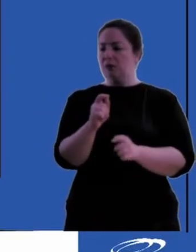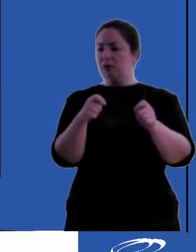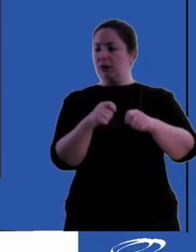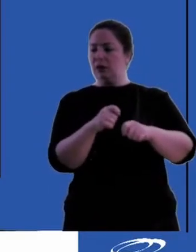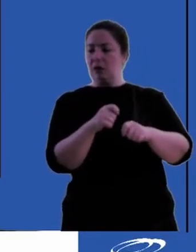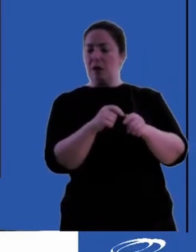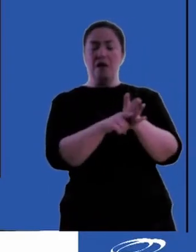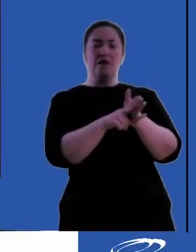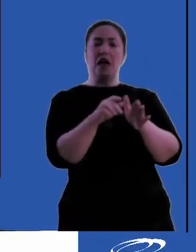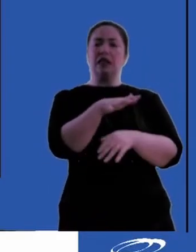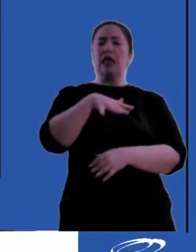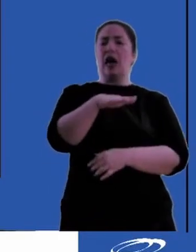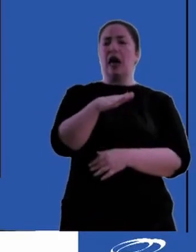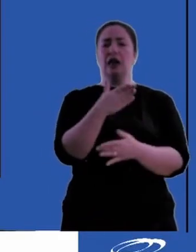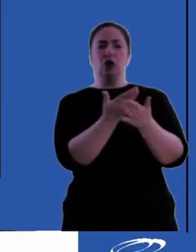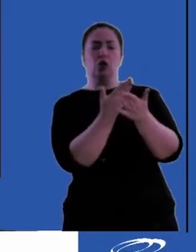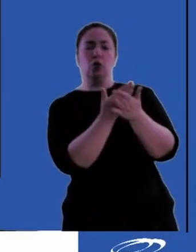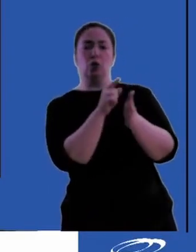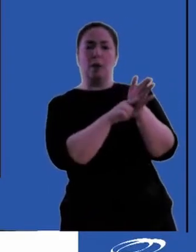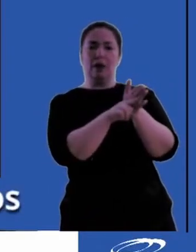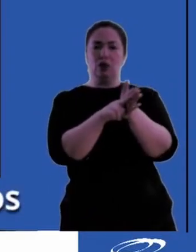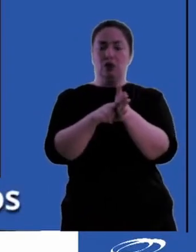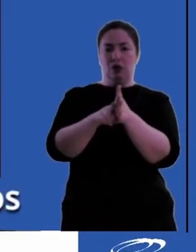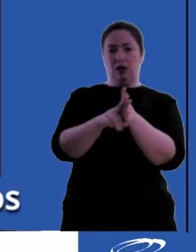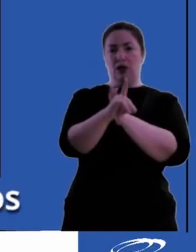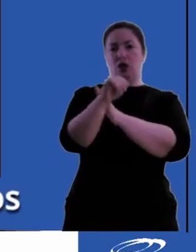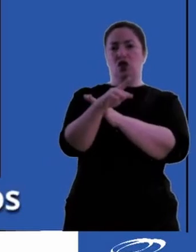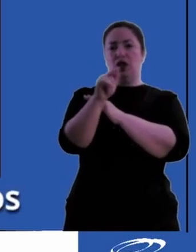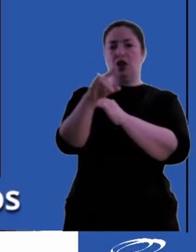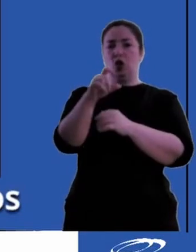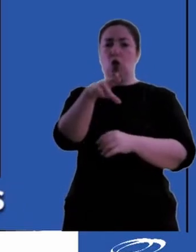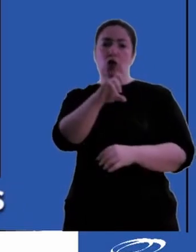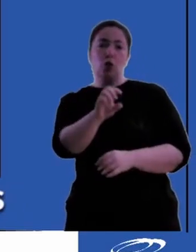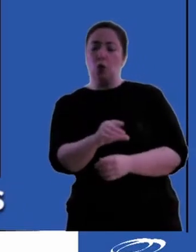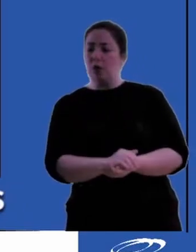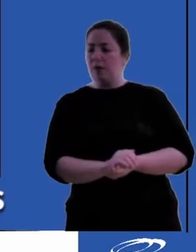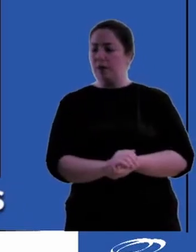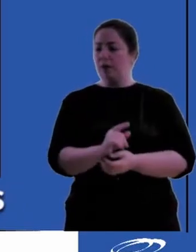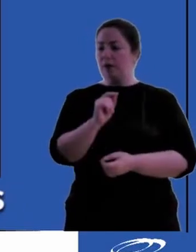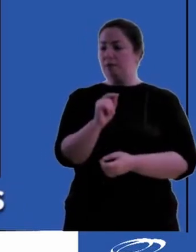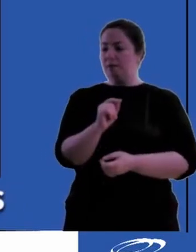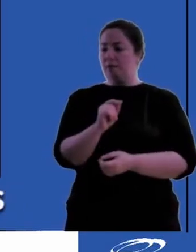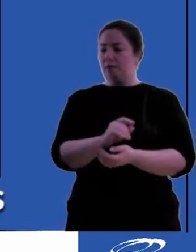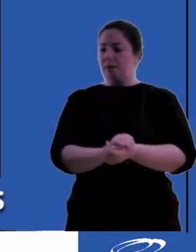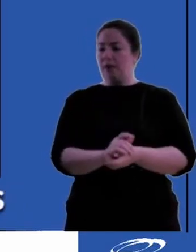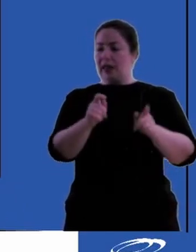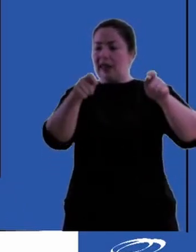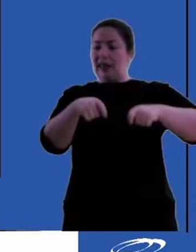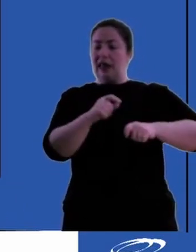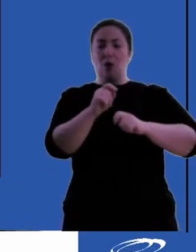very diverse, but there is sort of a standardized list that we can look at that represents the most common